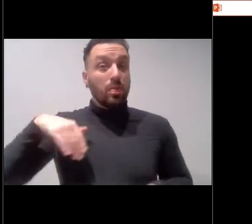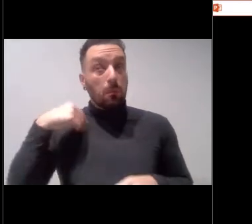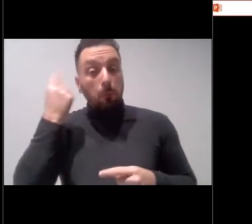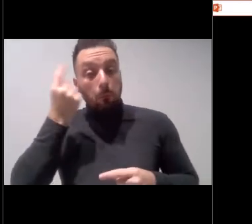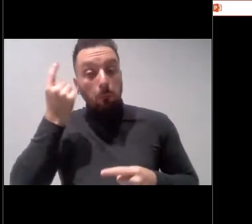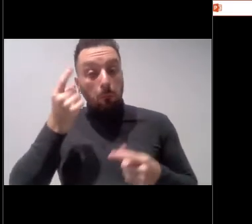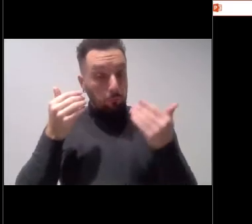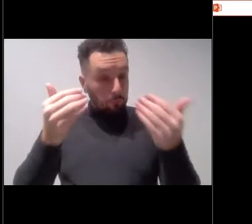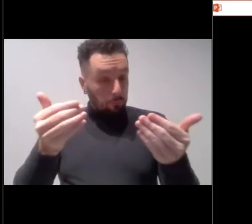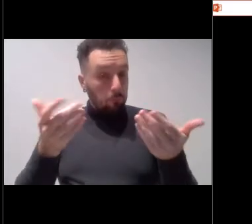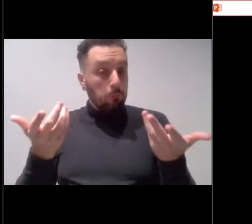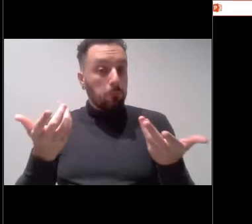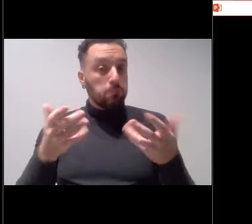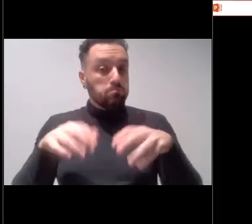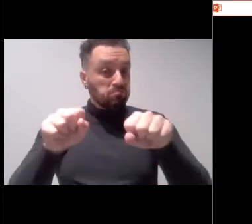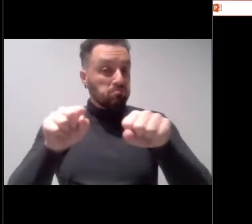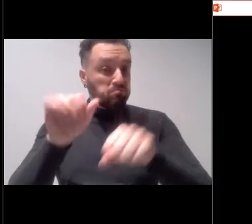language training.